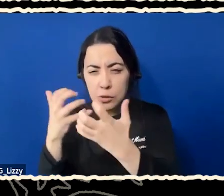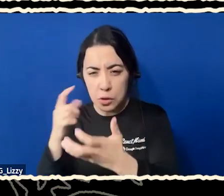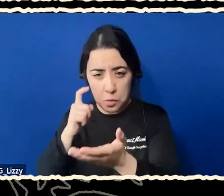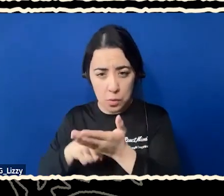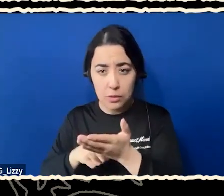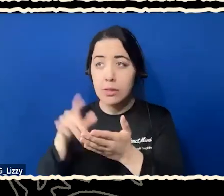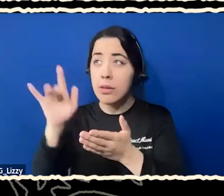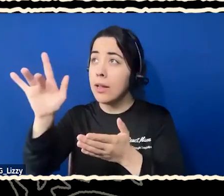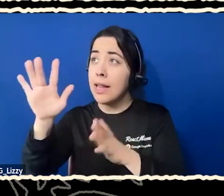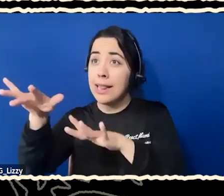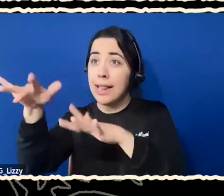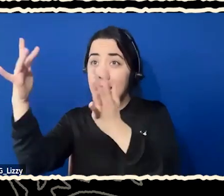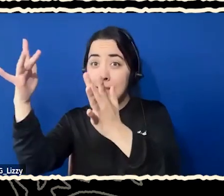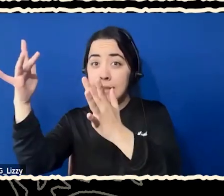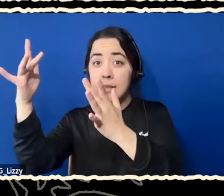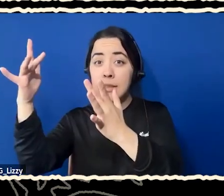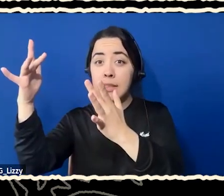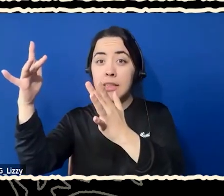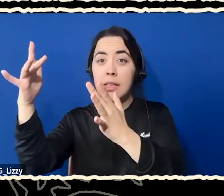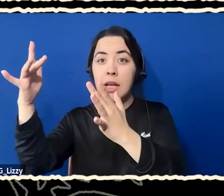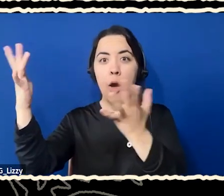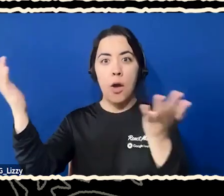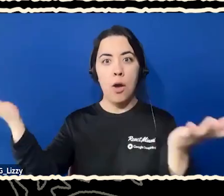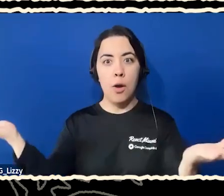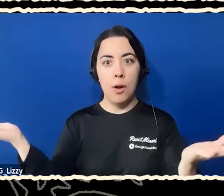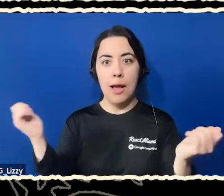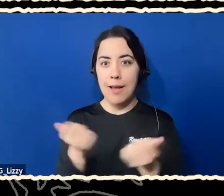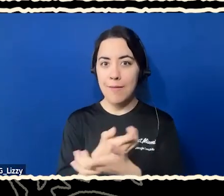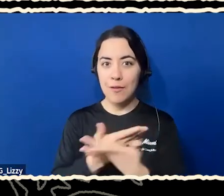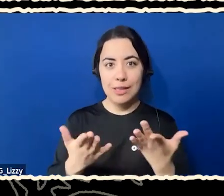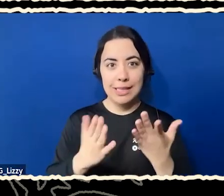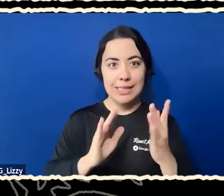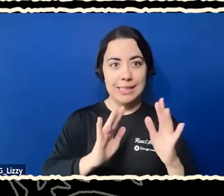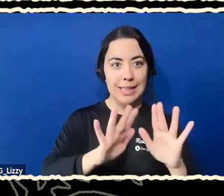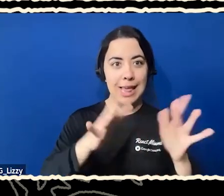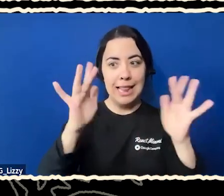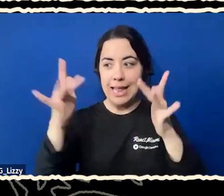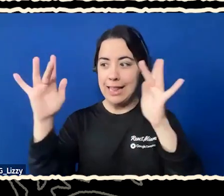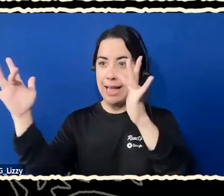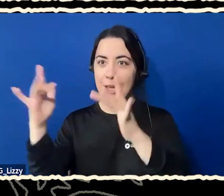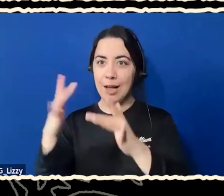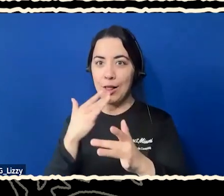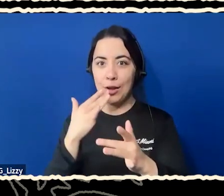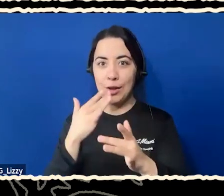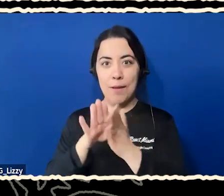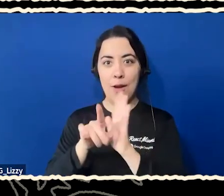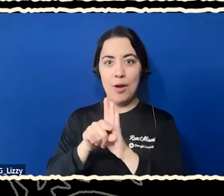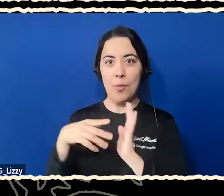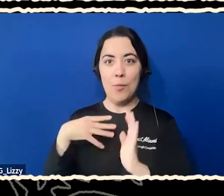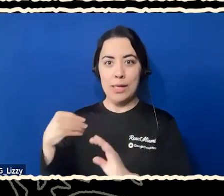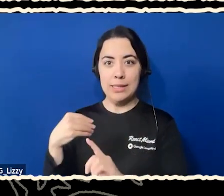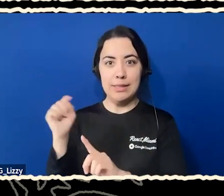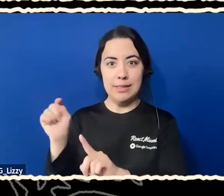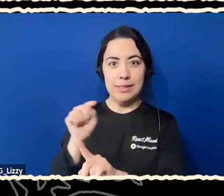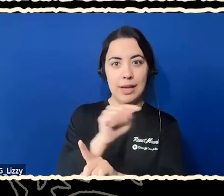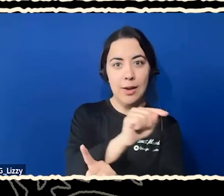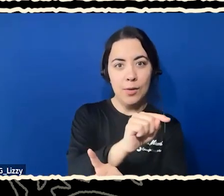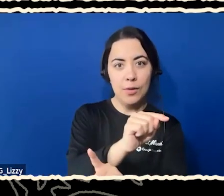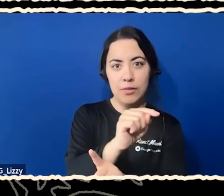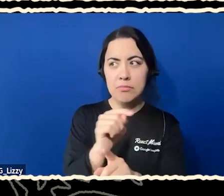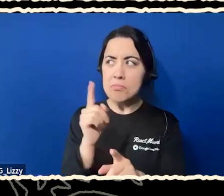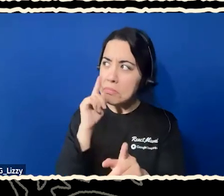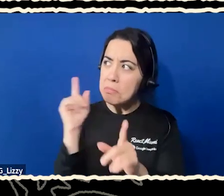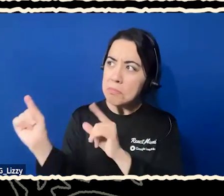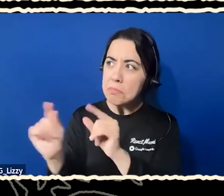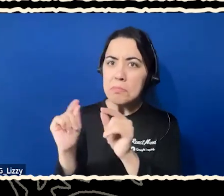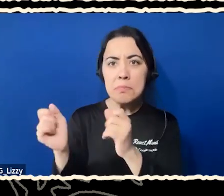Go light, and kabam, it's light also. I mean, I heard good things about it, and they like